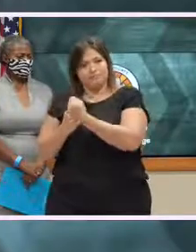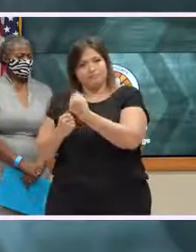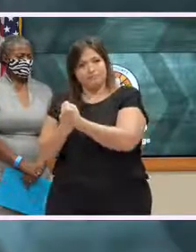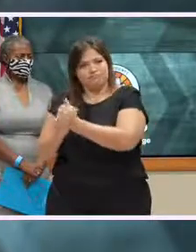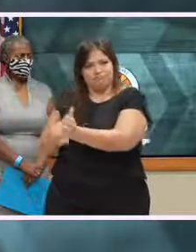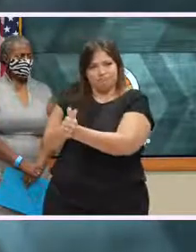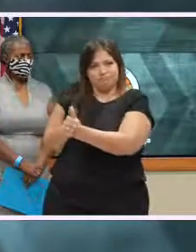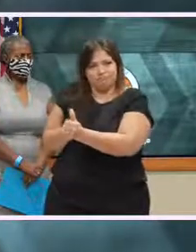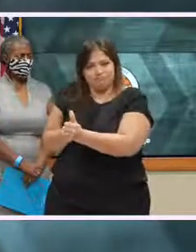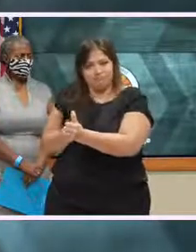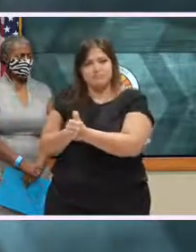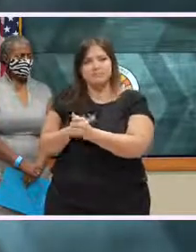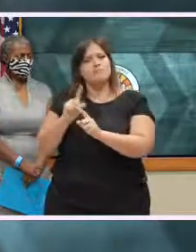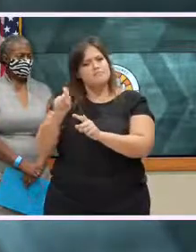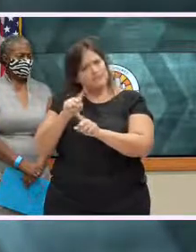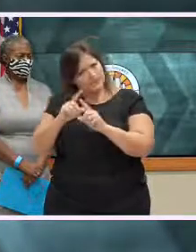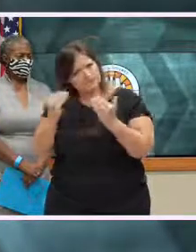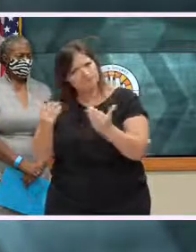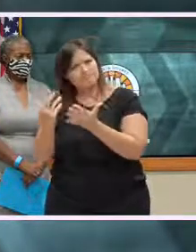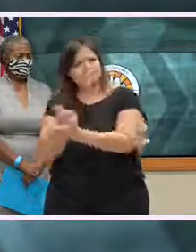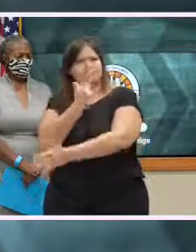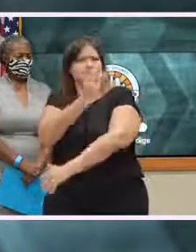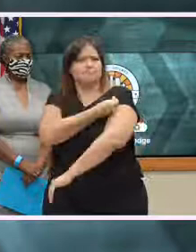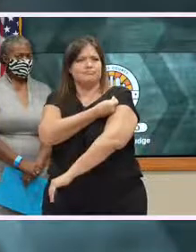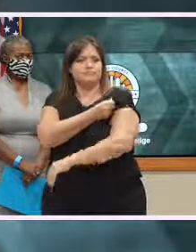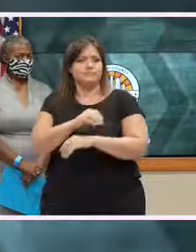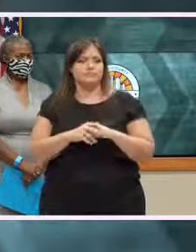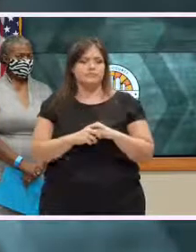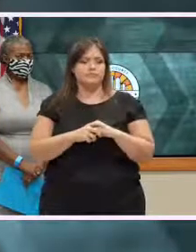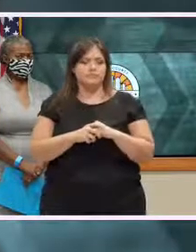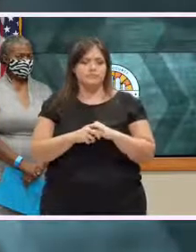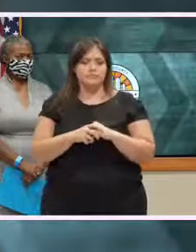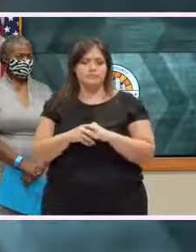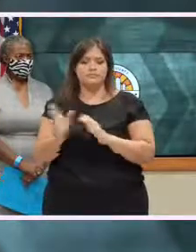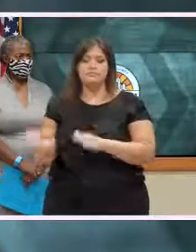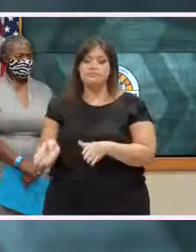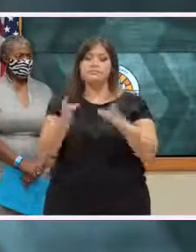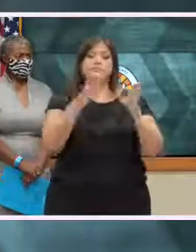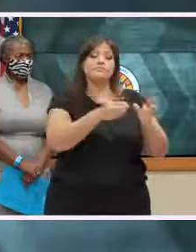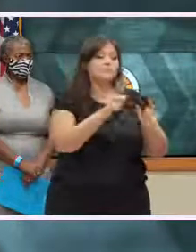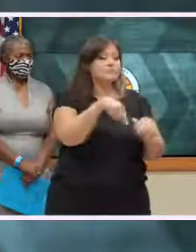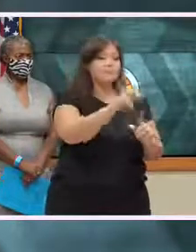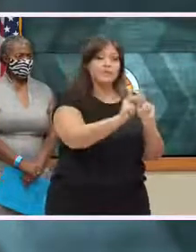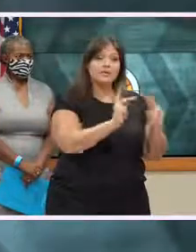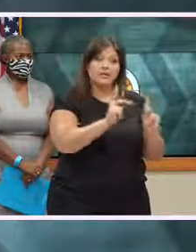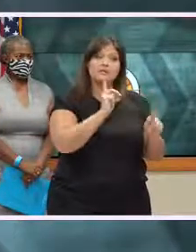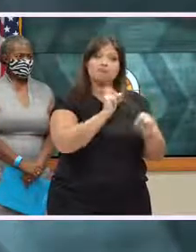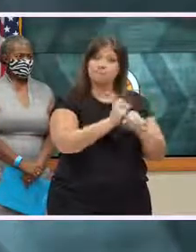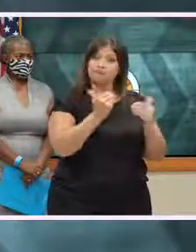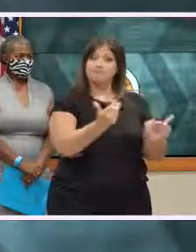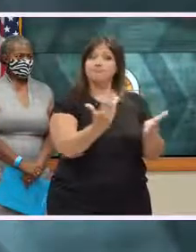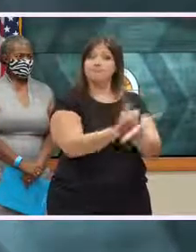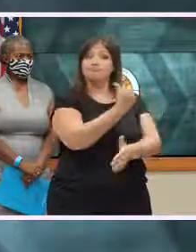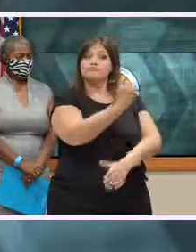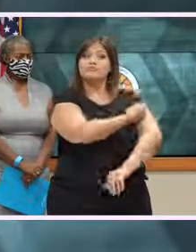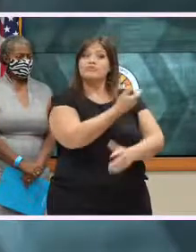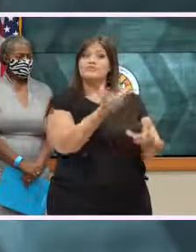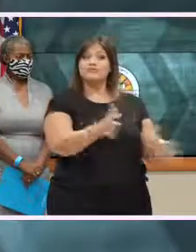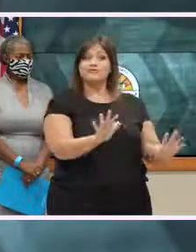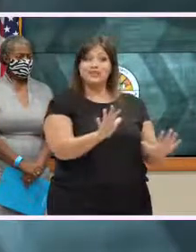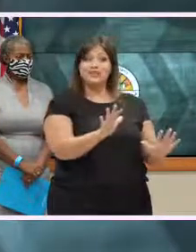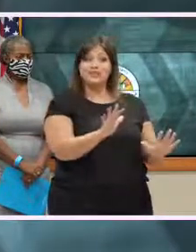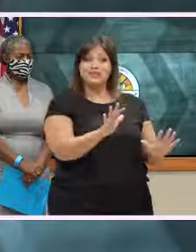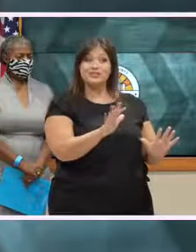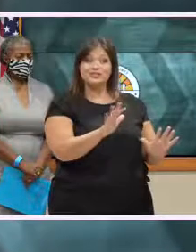I also want to send a message to those who've taken the smart and patriotic decision to get vaccinated. You